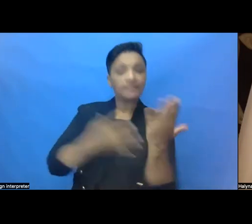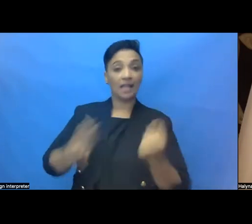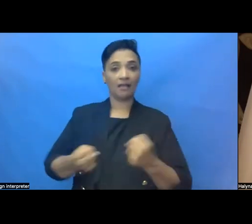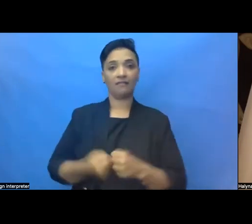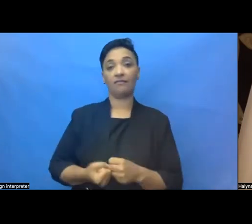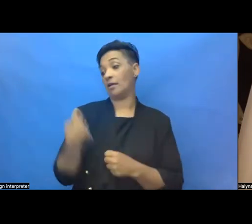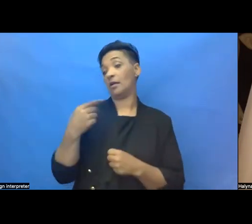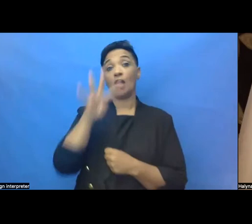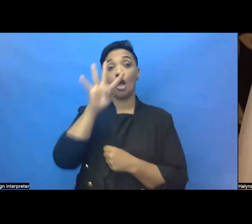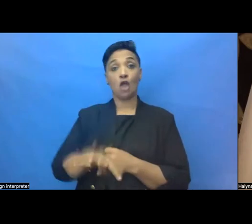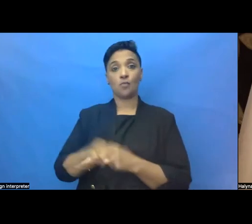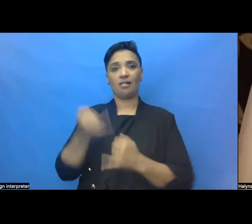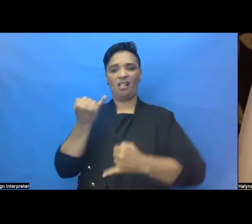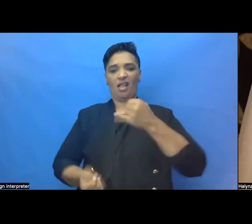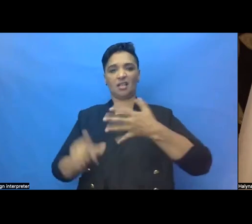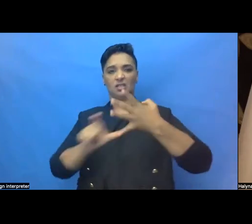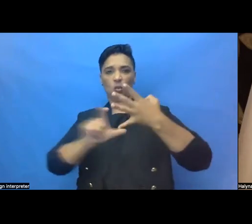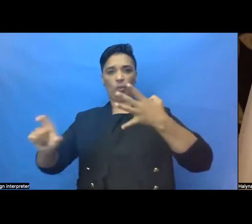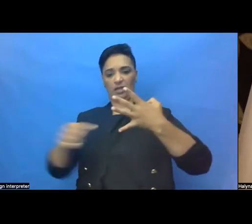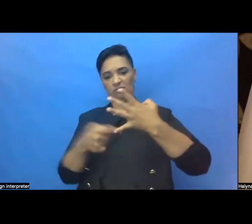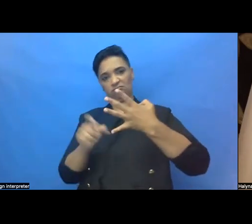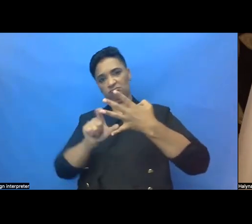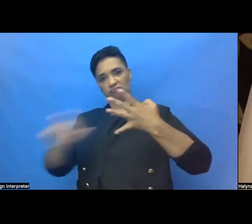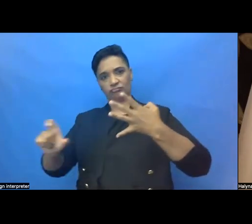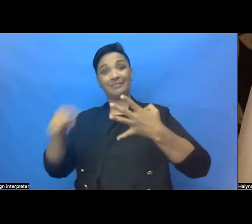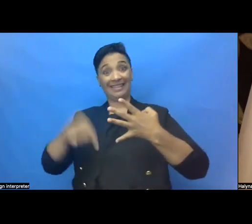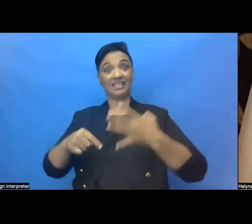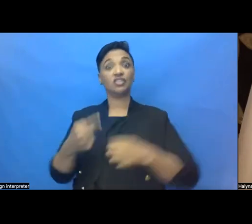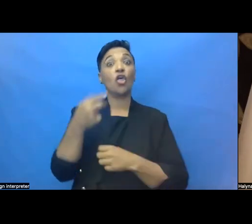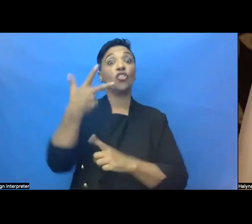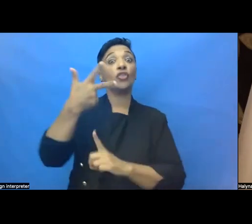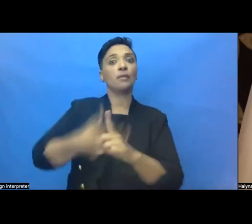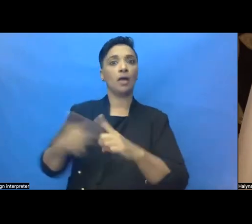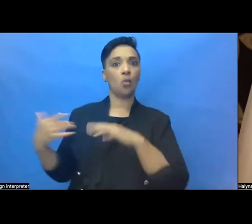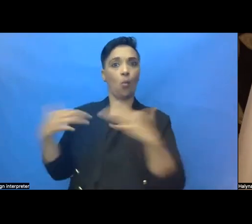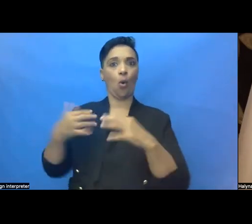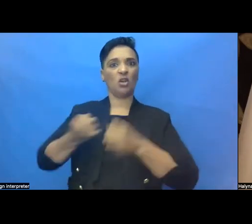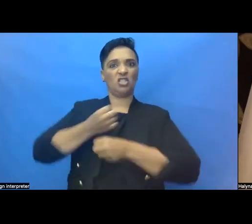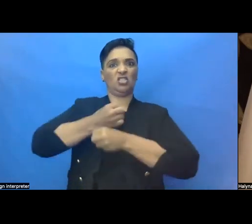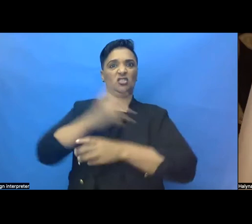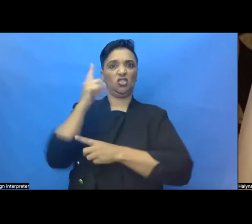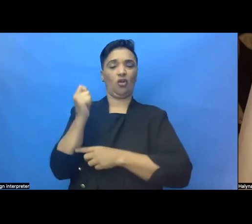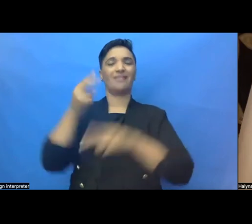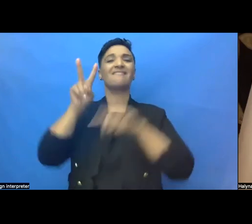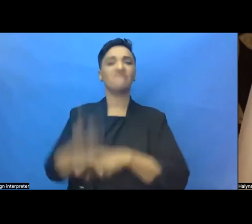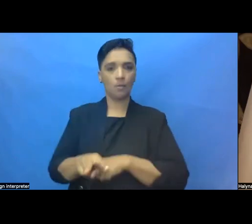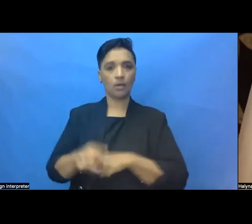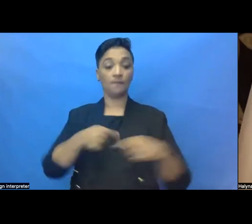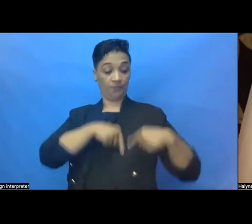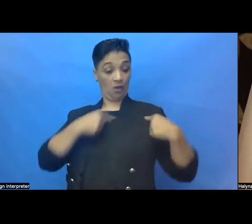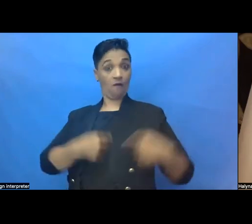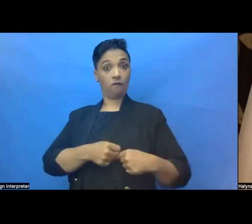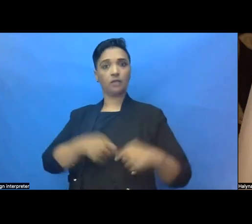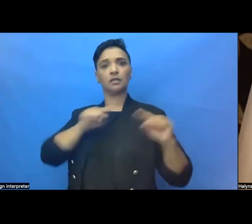April, and it was well into the 3rd month of the war, a team of DRI experts and volunteers spent a week